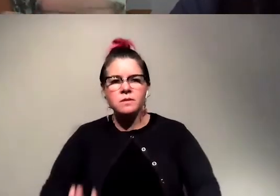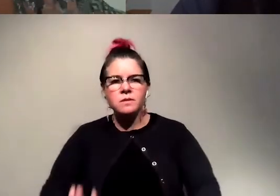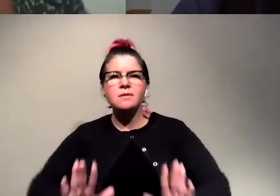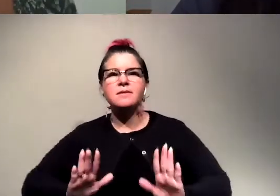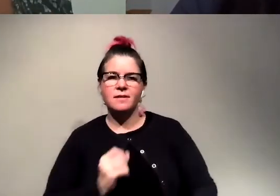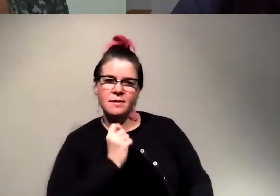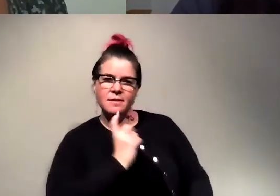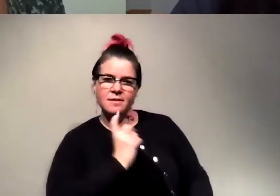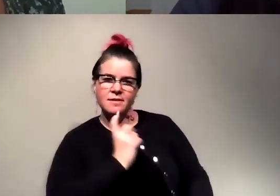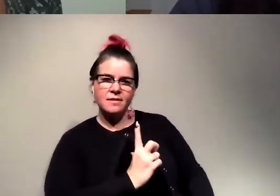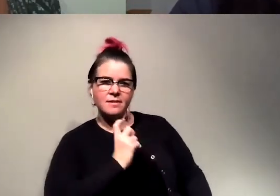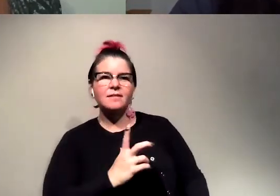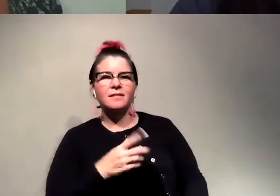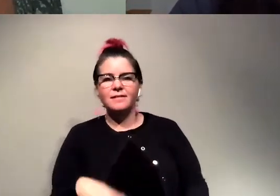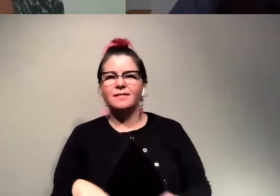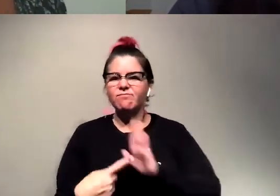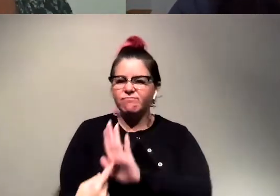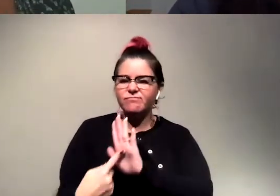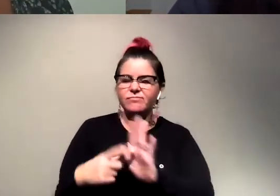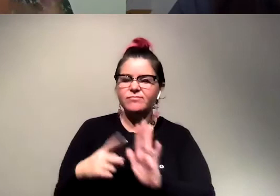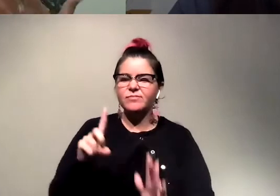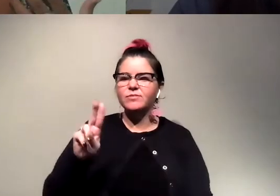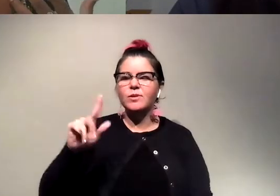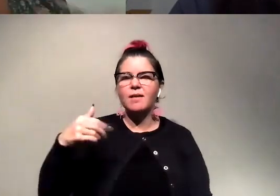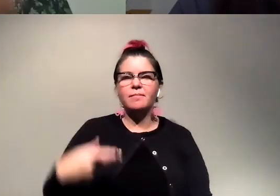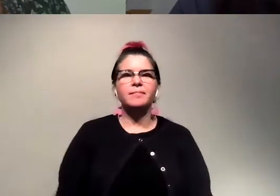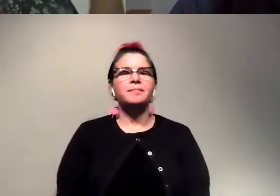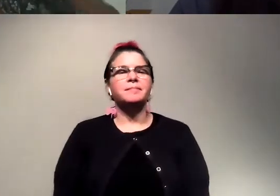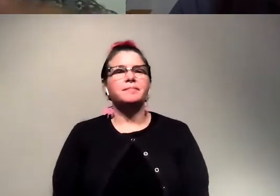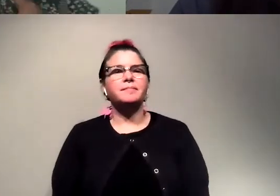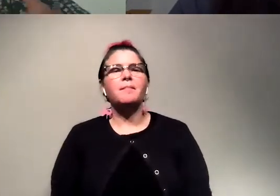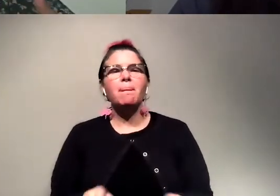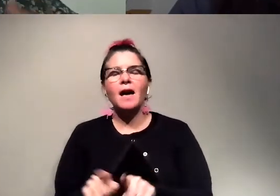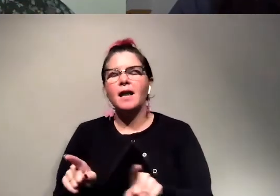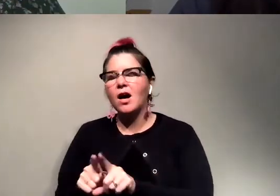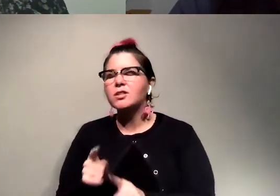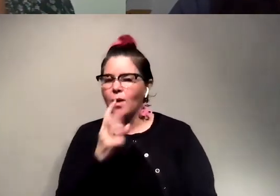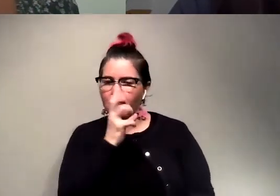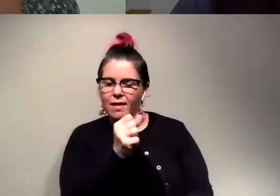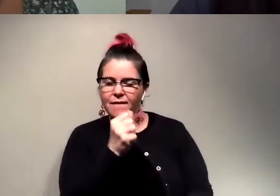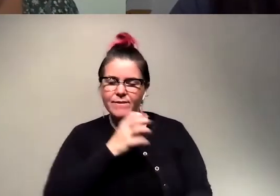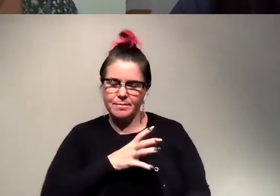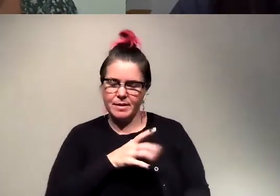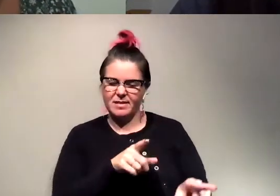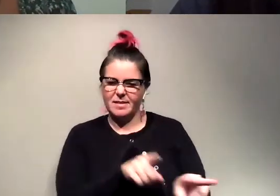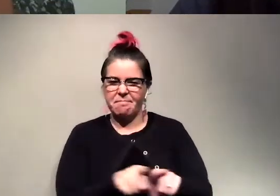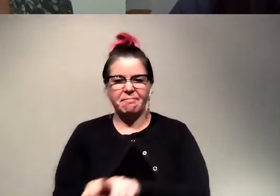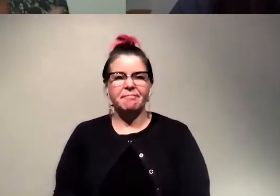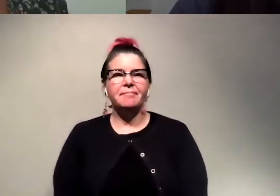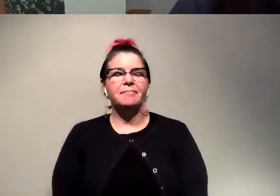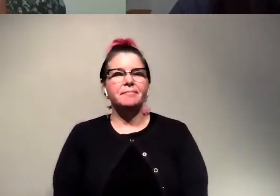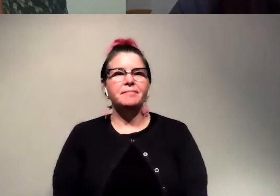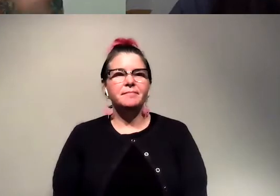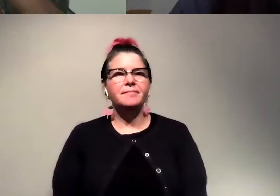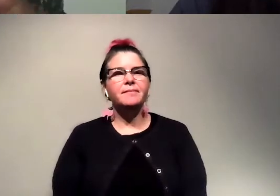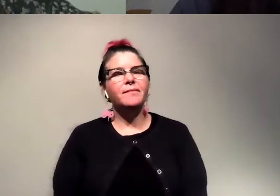like the push-ups and flashing their dewlaps. And they'll also do that to attract females as well. So it's for